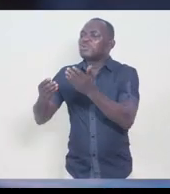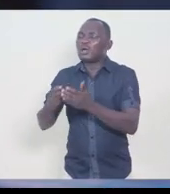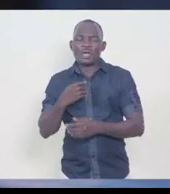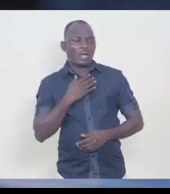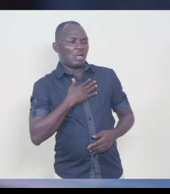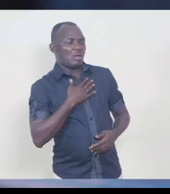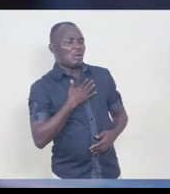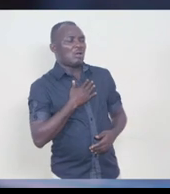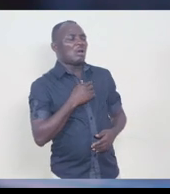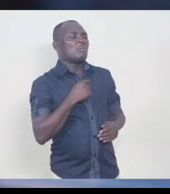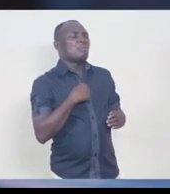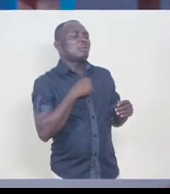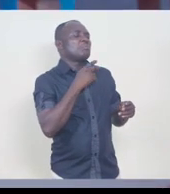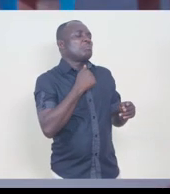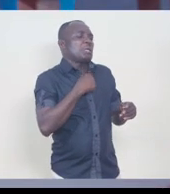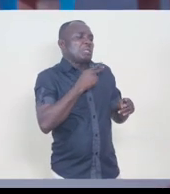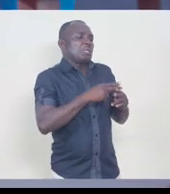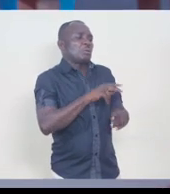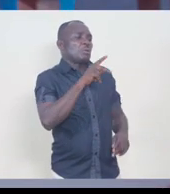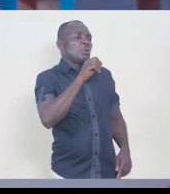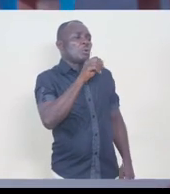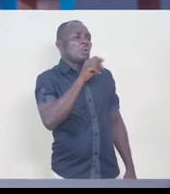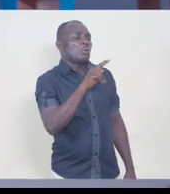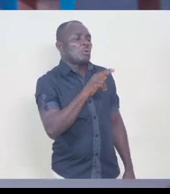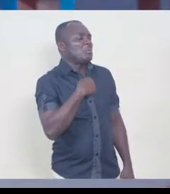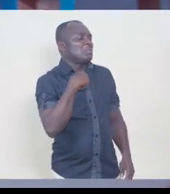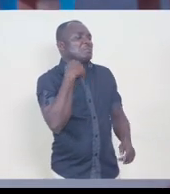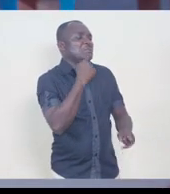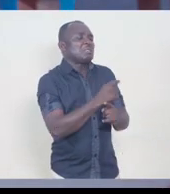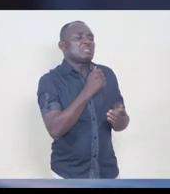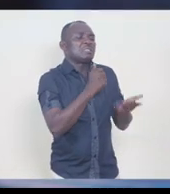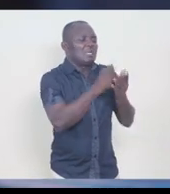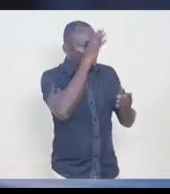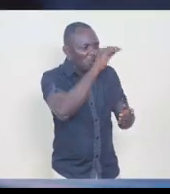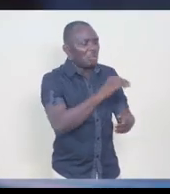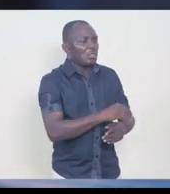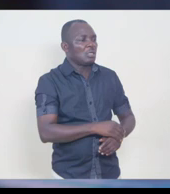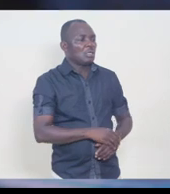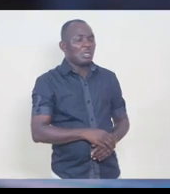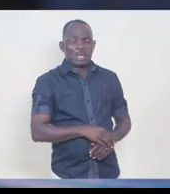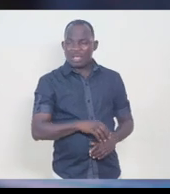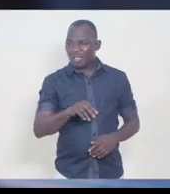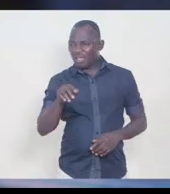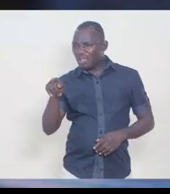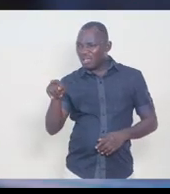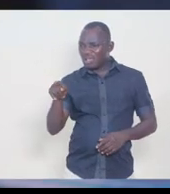Oh, my name is Coco. I just want to help him.